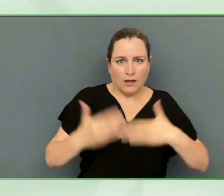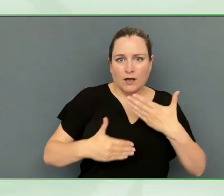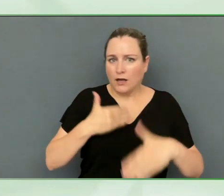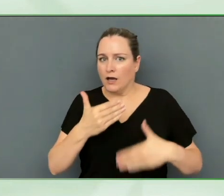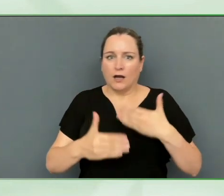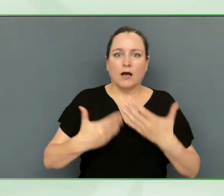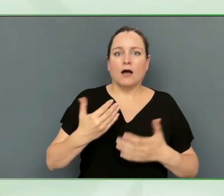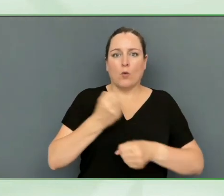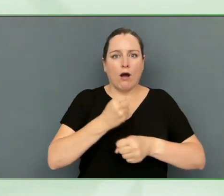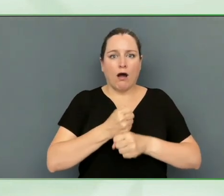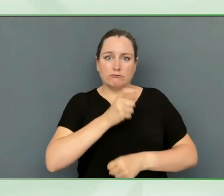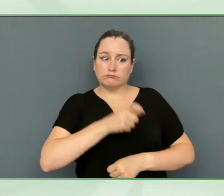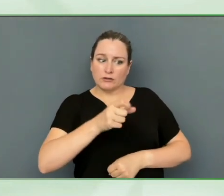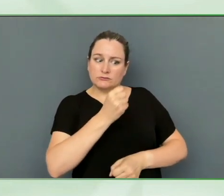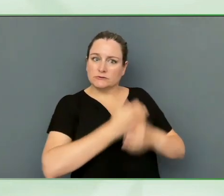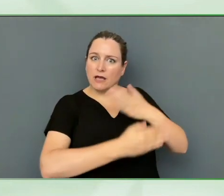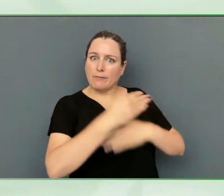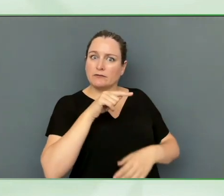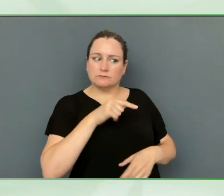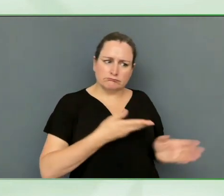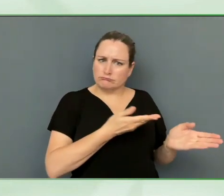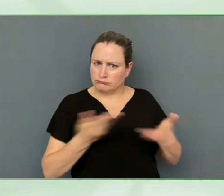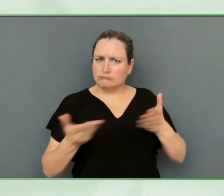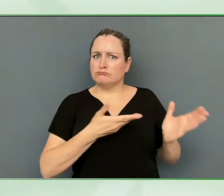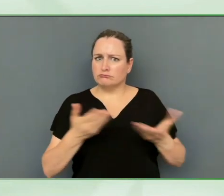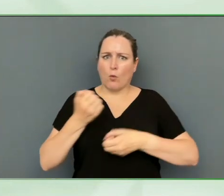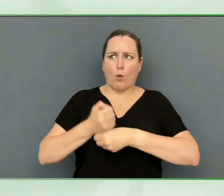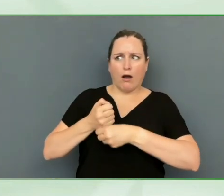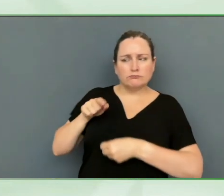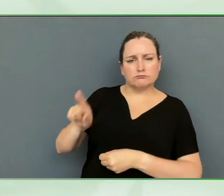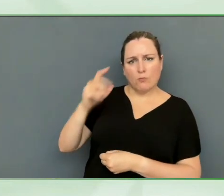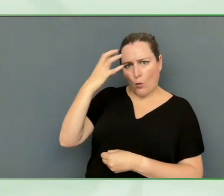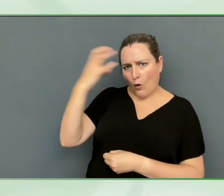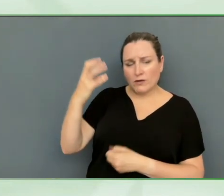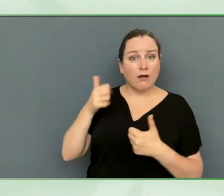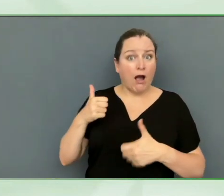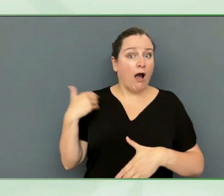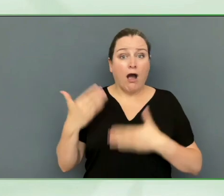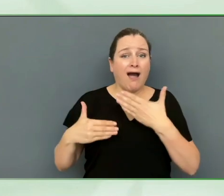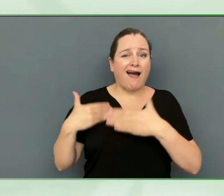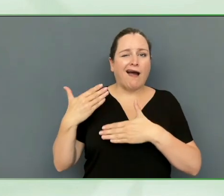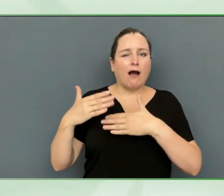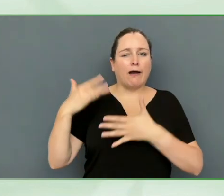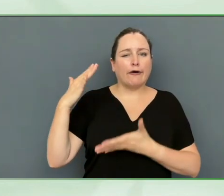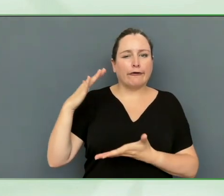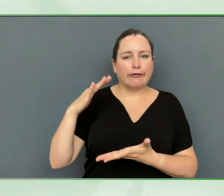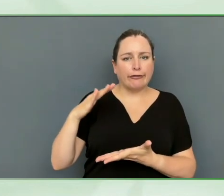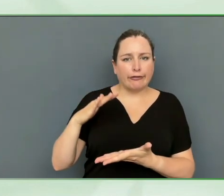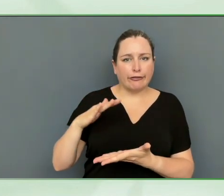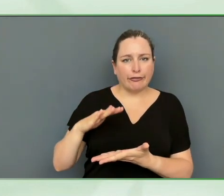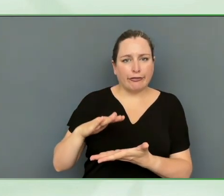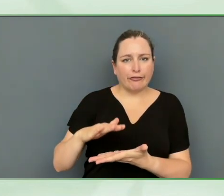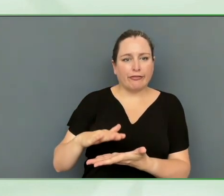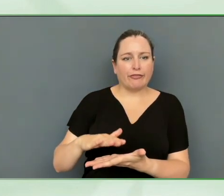disabilities. One of the common practices to bring employees with disabilities onto the workforce in a in a